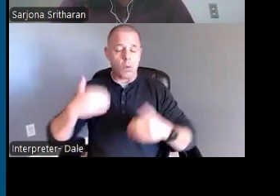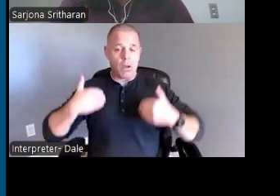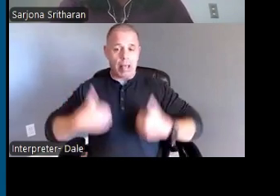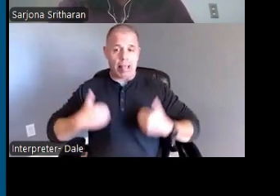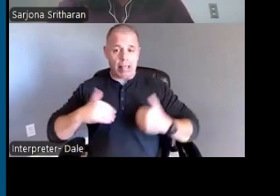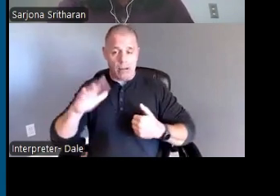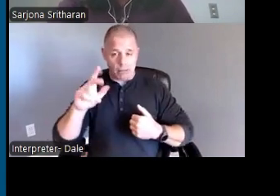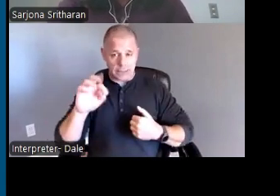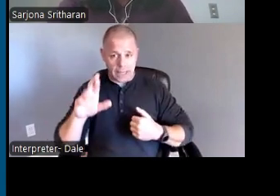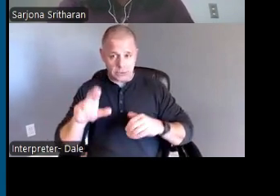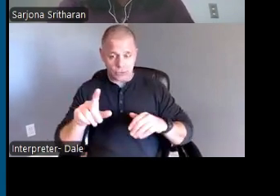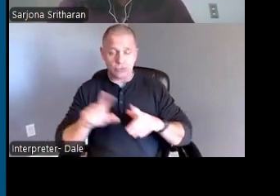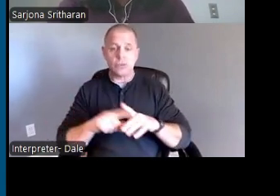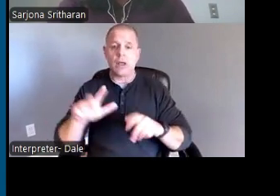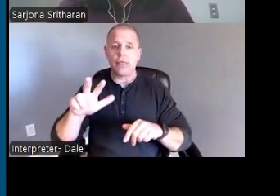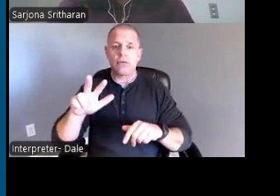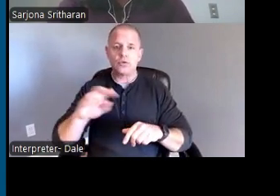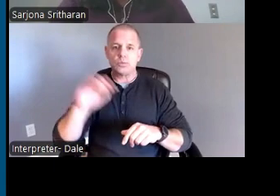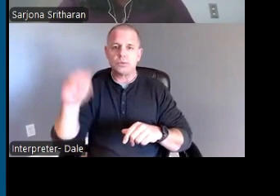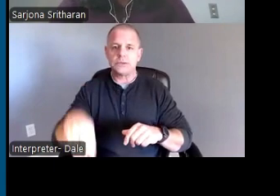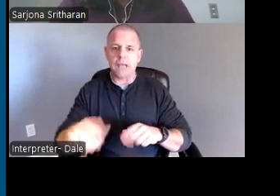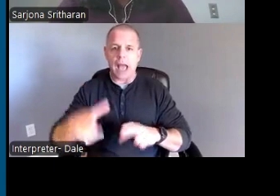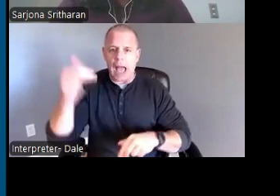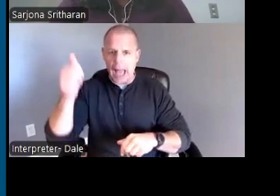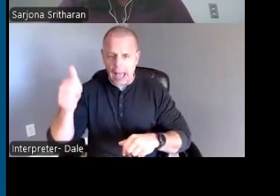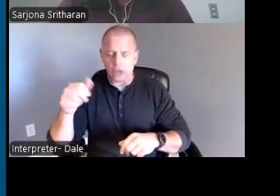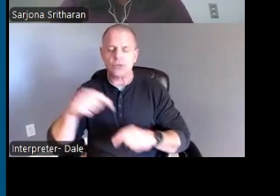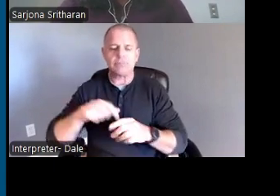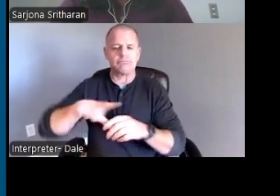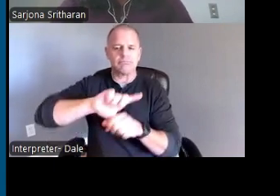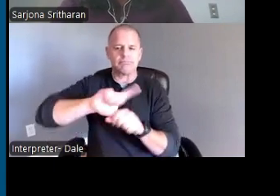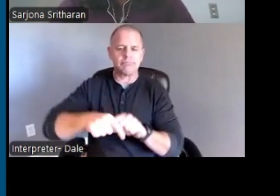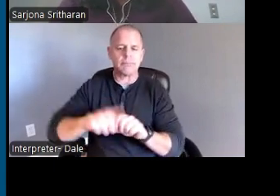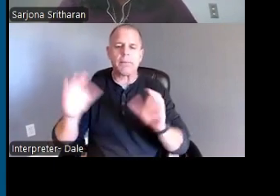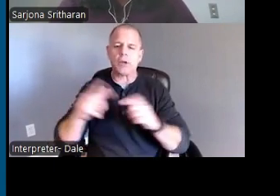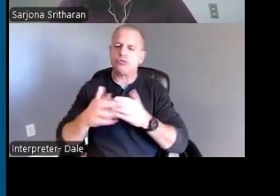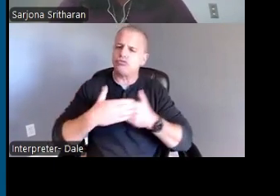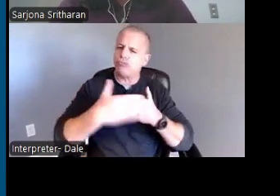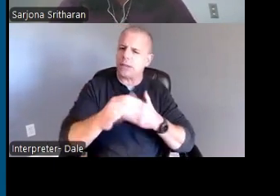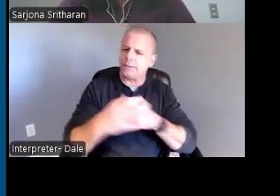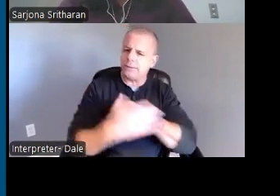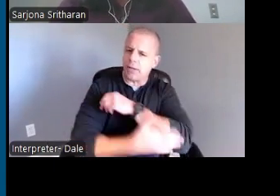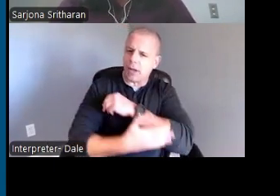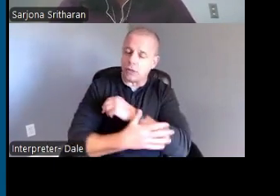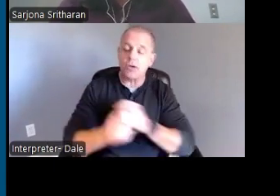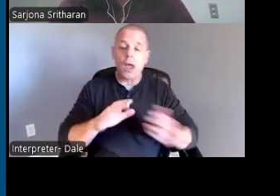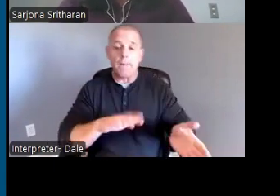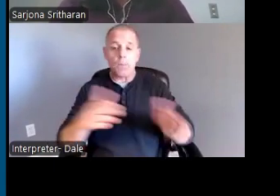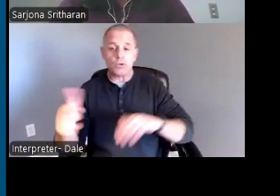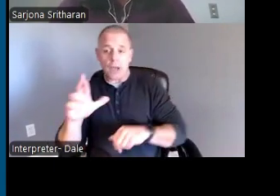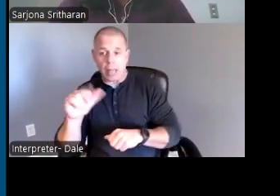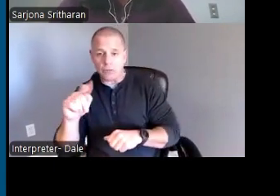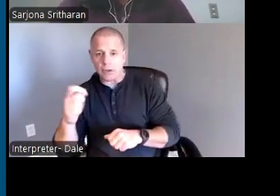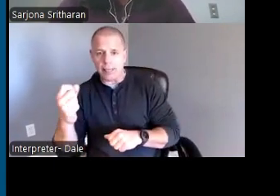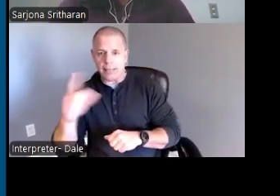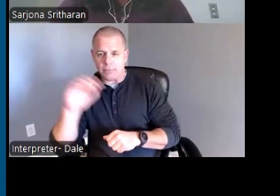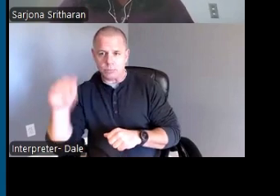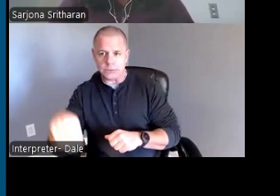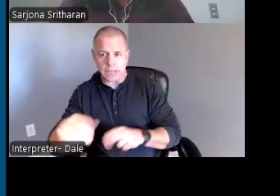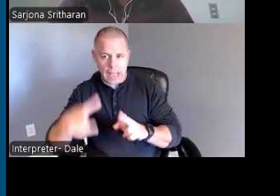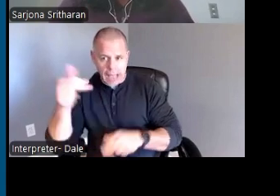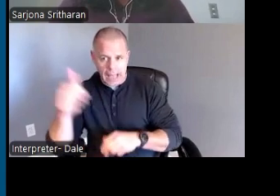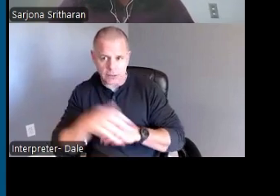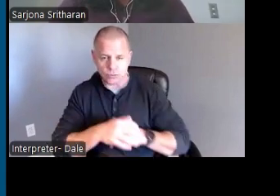is 32% higher in the catchment area than the rest of the country, and mortality rate is 11% higher. So